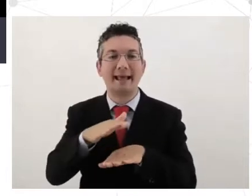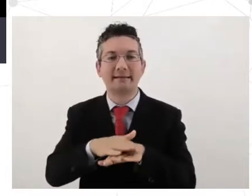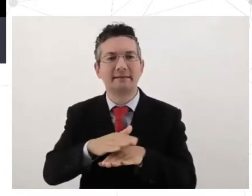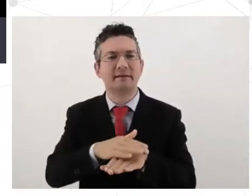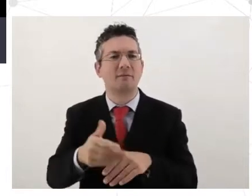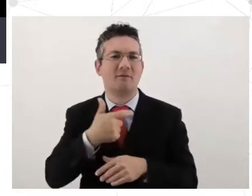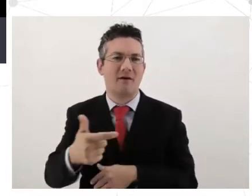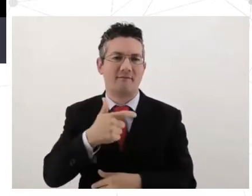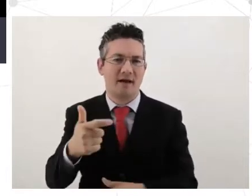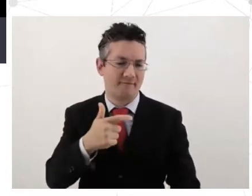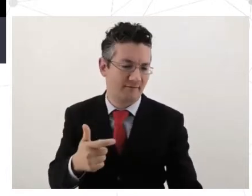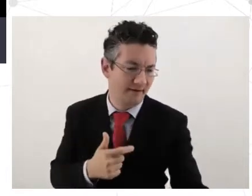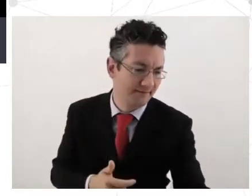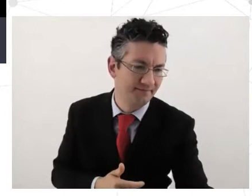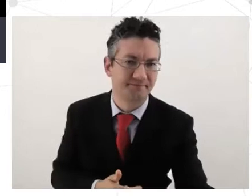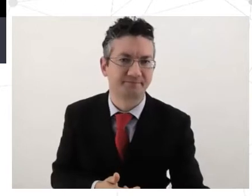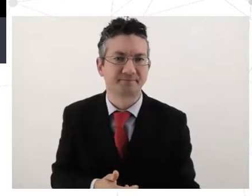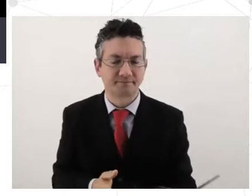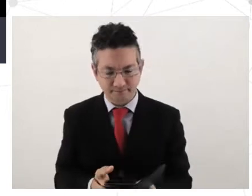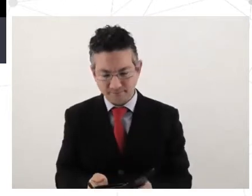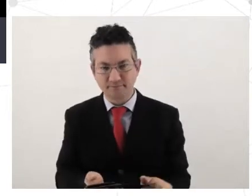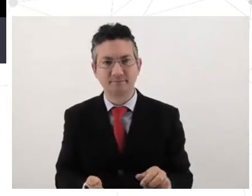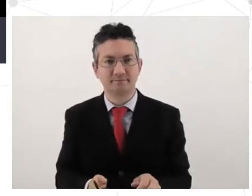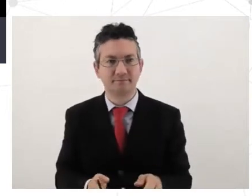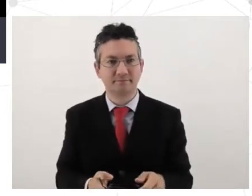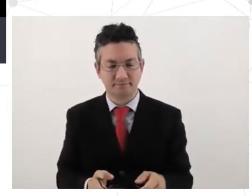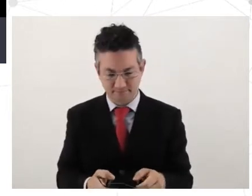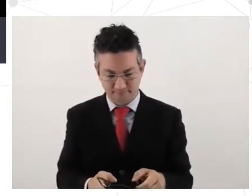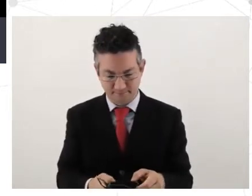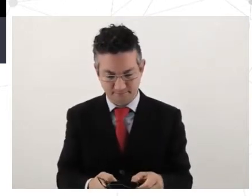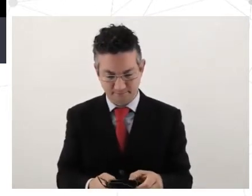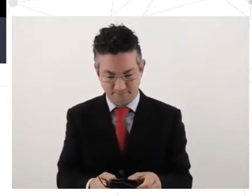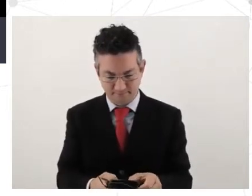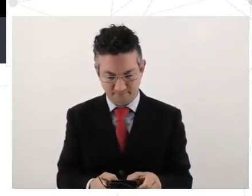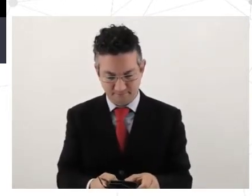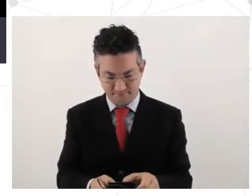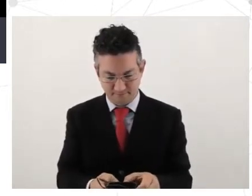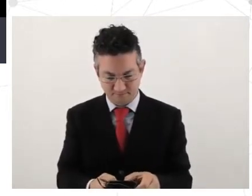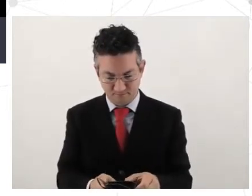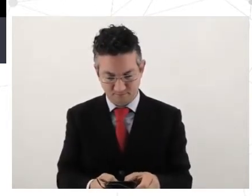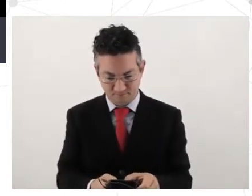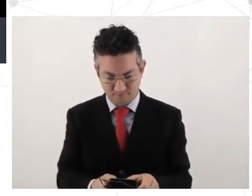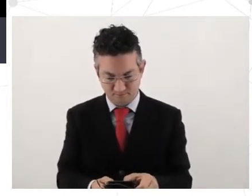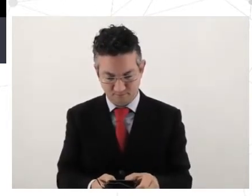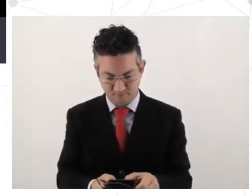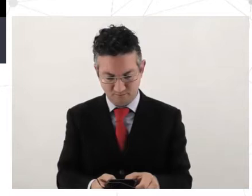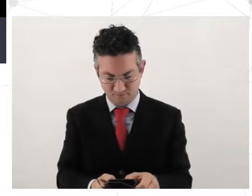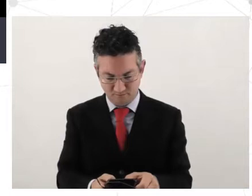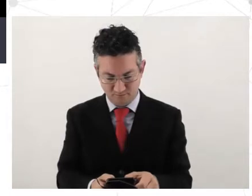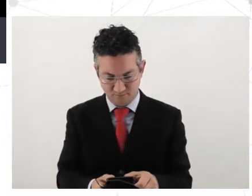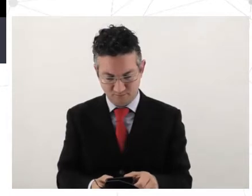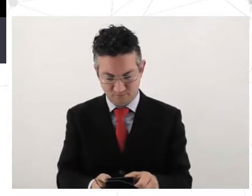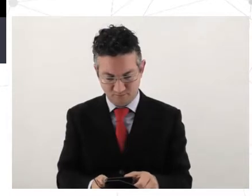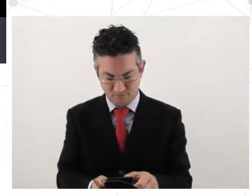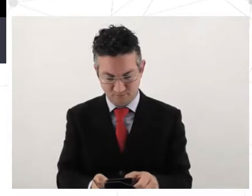3D immersive audio. And in fact, following on from our kayak hackathon a couple of years ago, we continue to